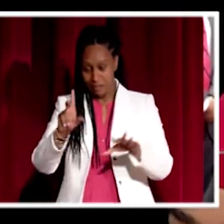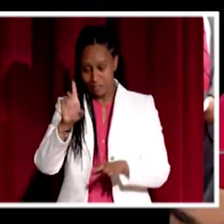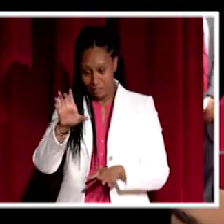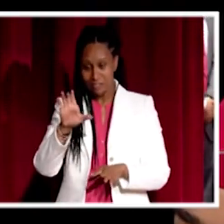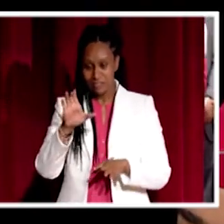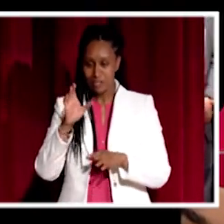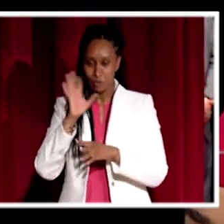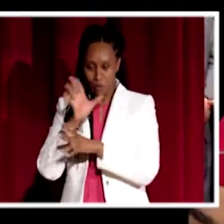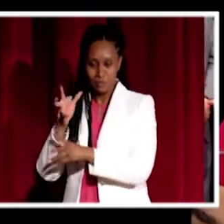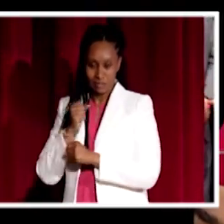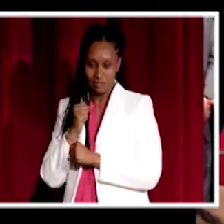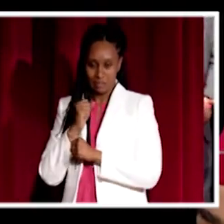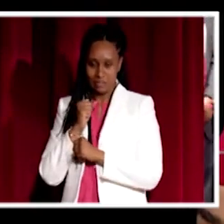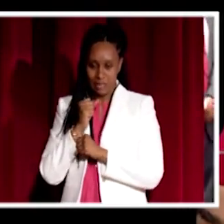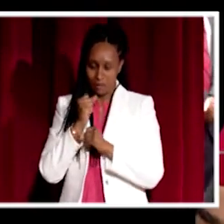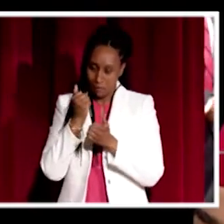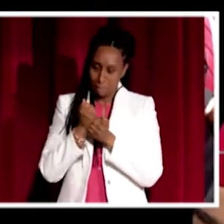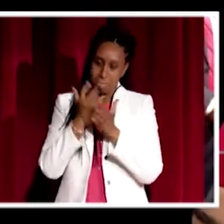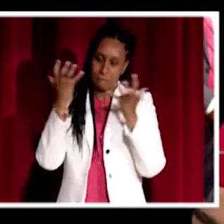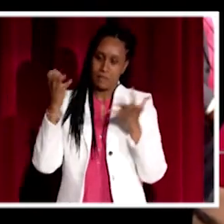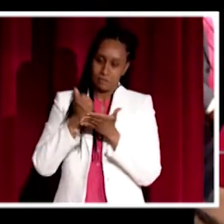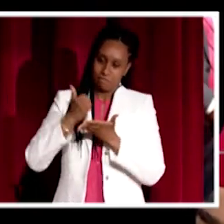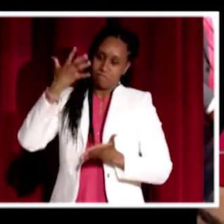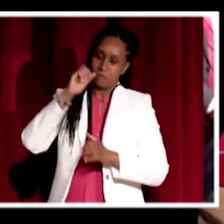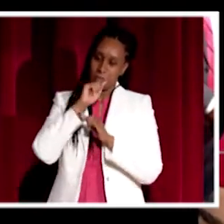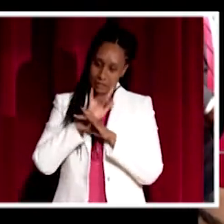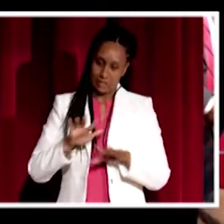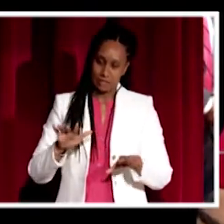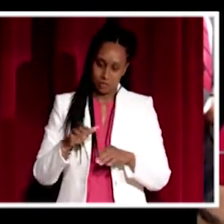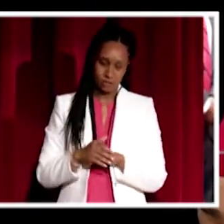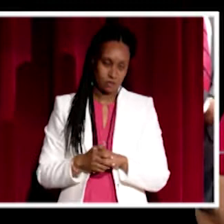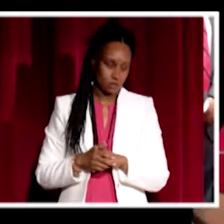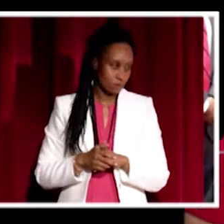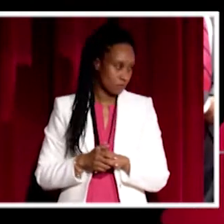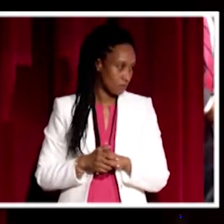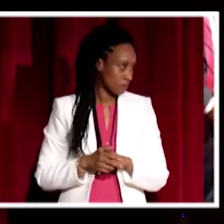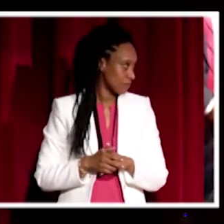the recipient of abundant blessing.